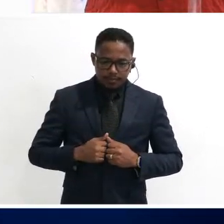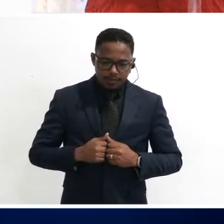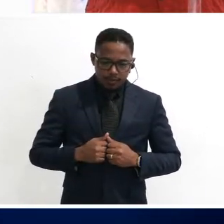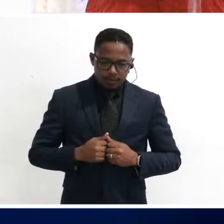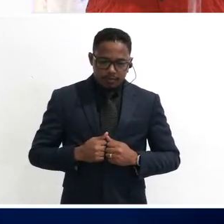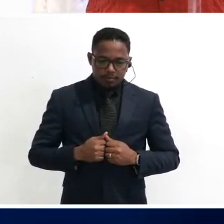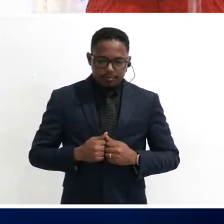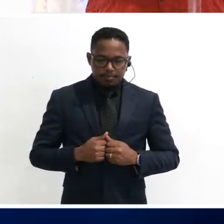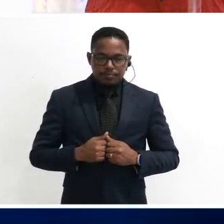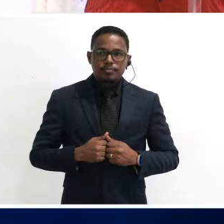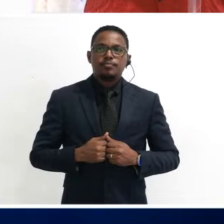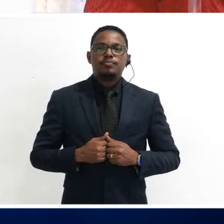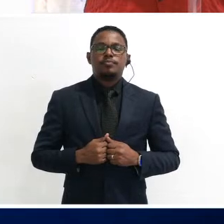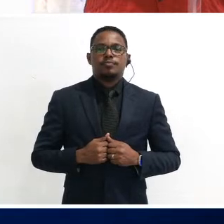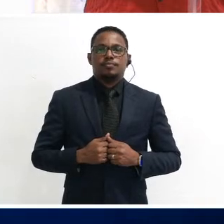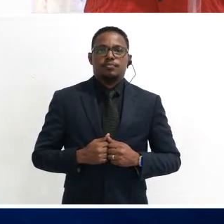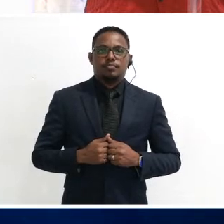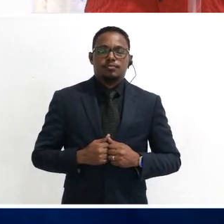So